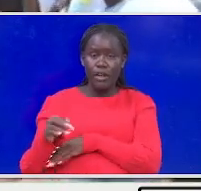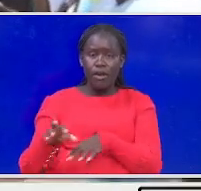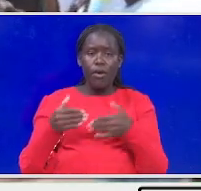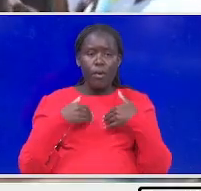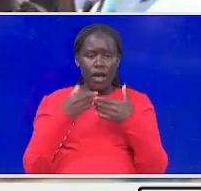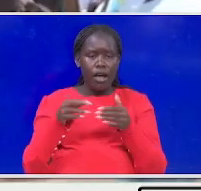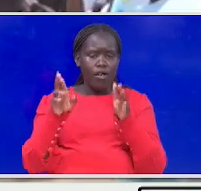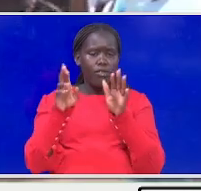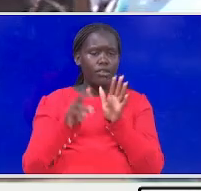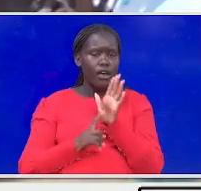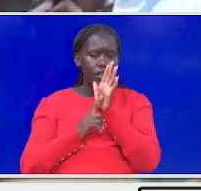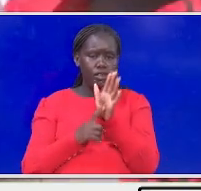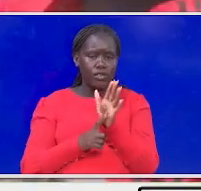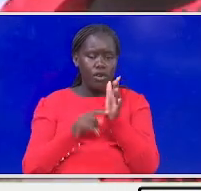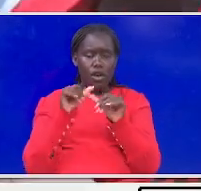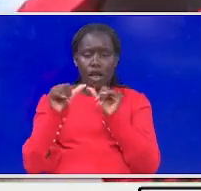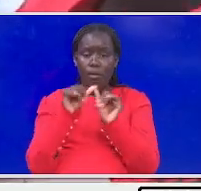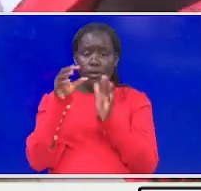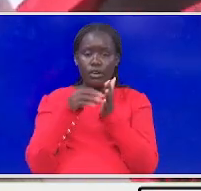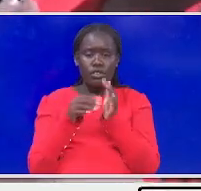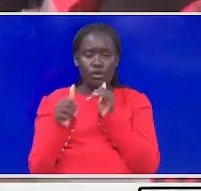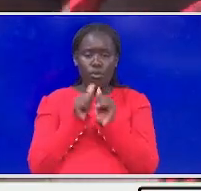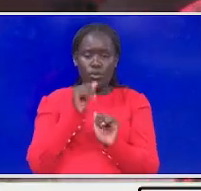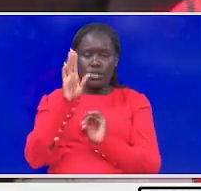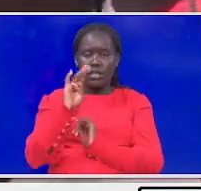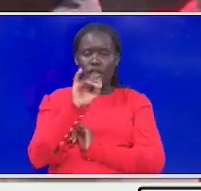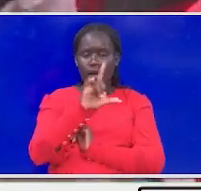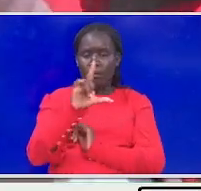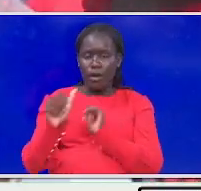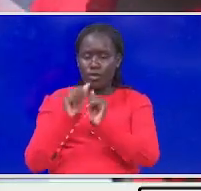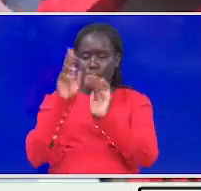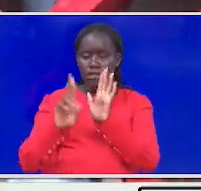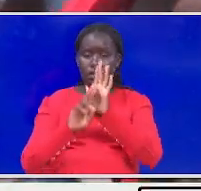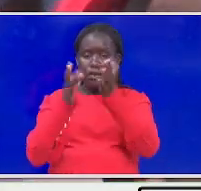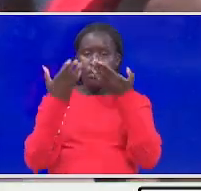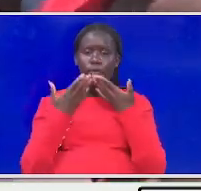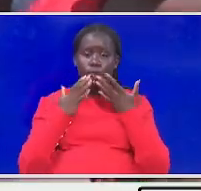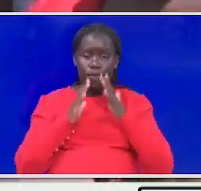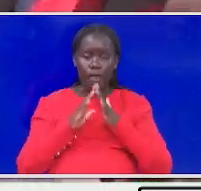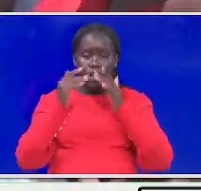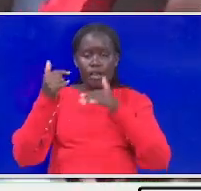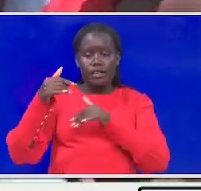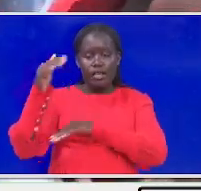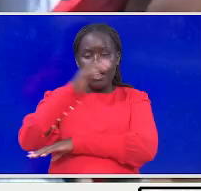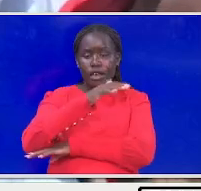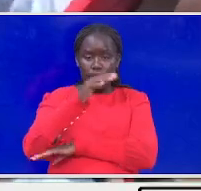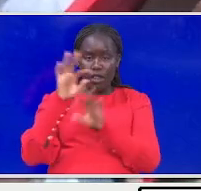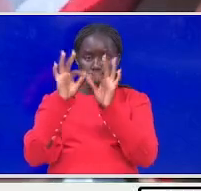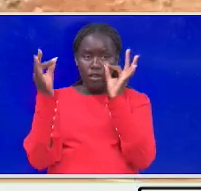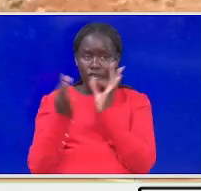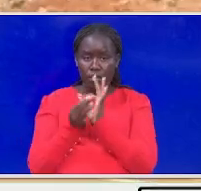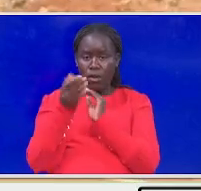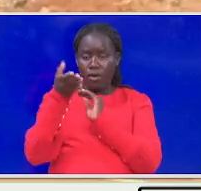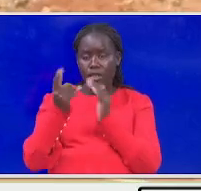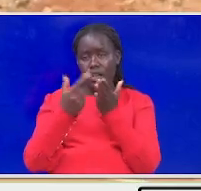indications of dissatisfaction regarding the manner in which the bill has been presented. This even as the DP's family weighs in on the